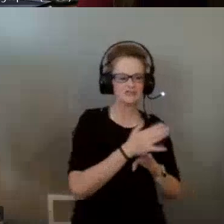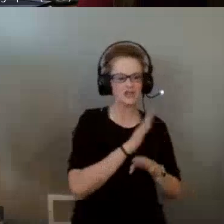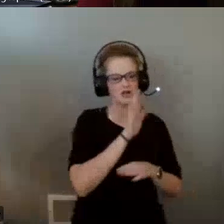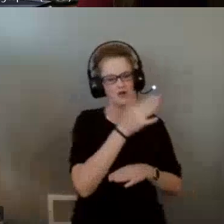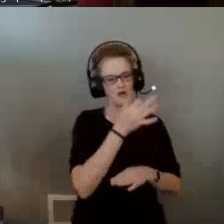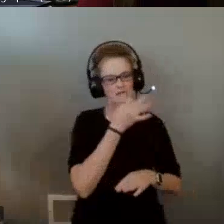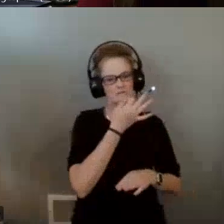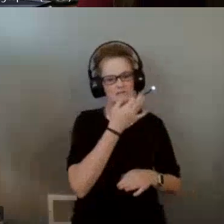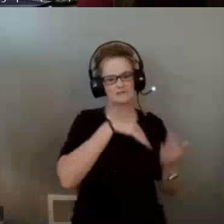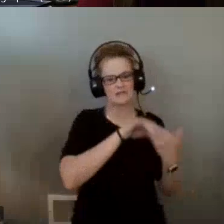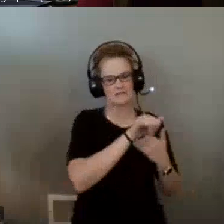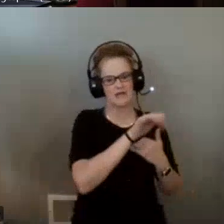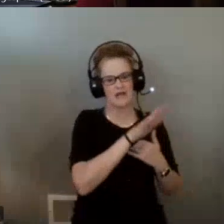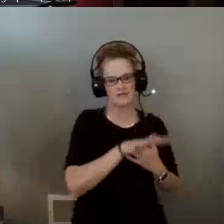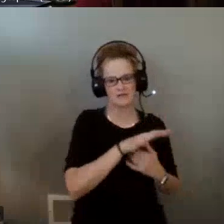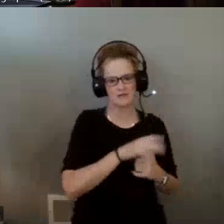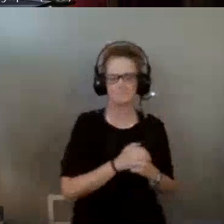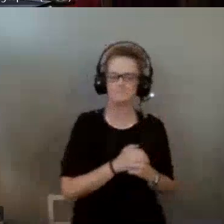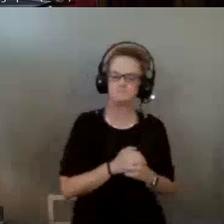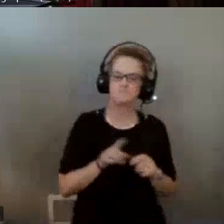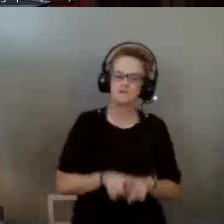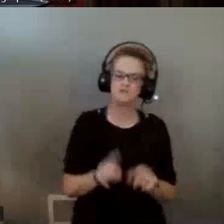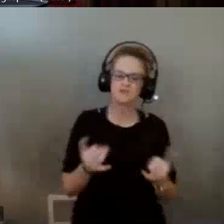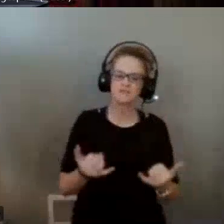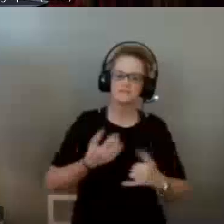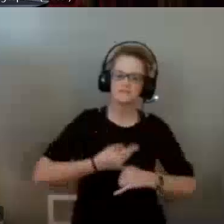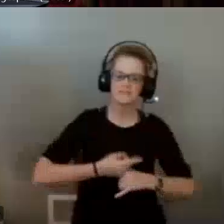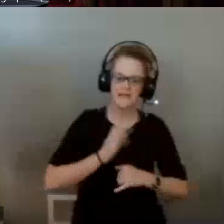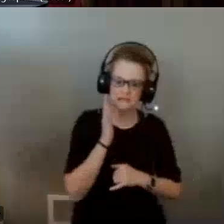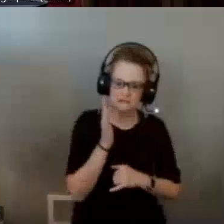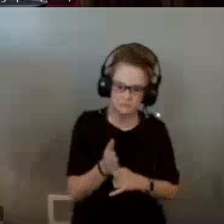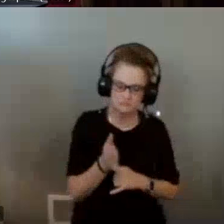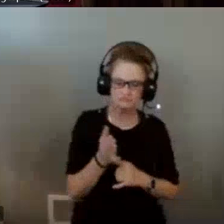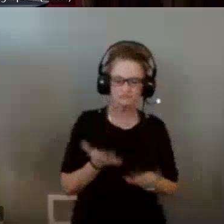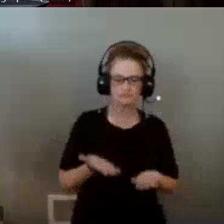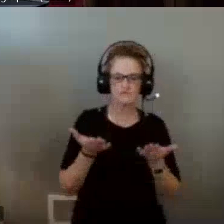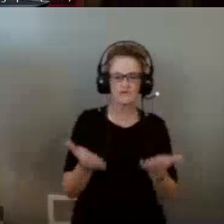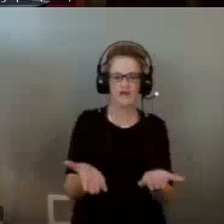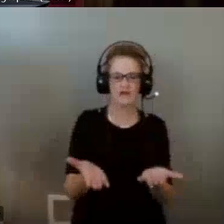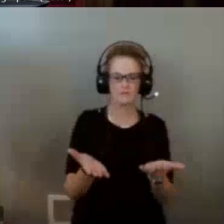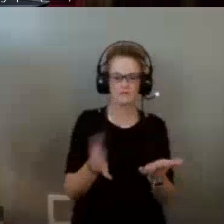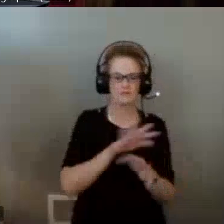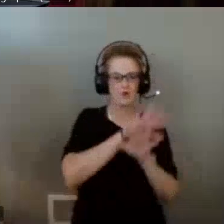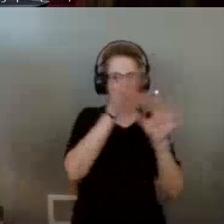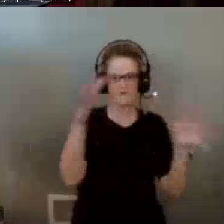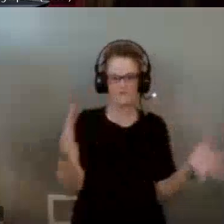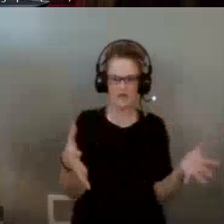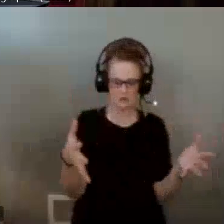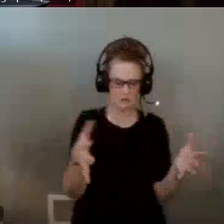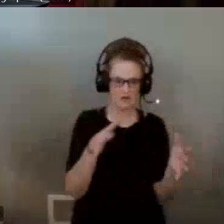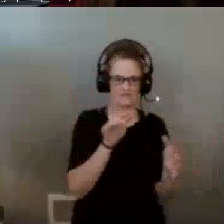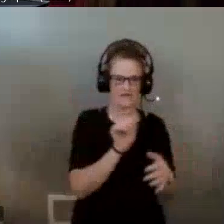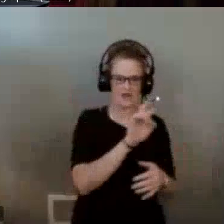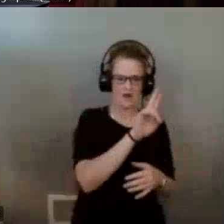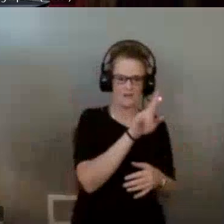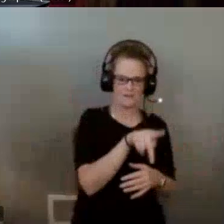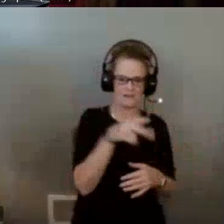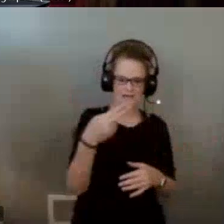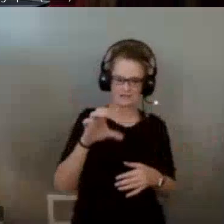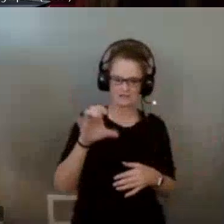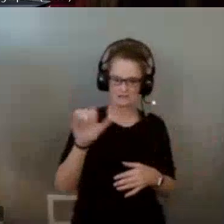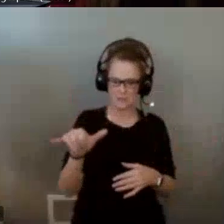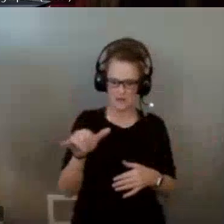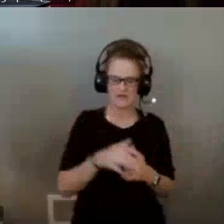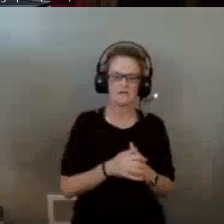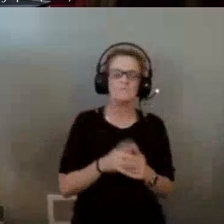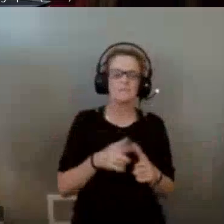those areas. During today's session, she will provide you with an overview of ARP HCY funds,